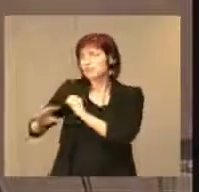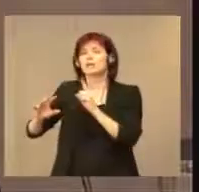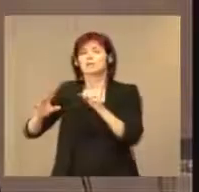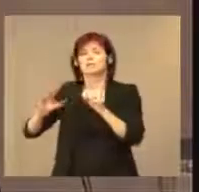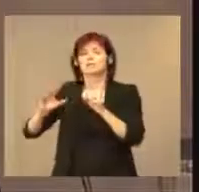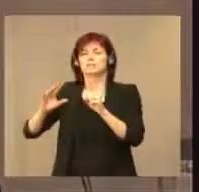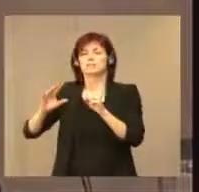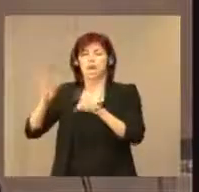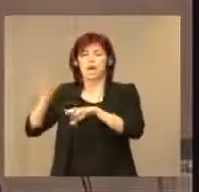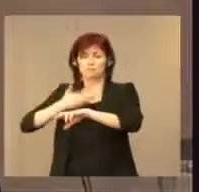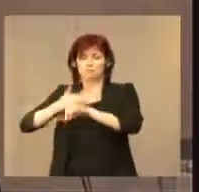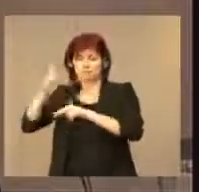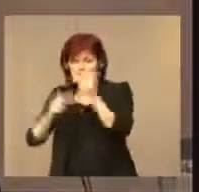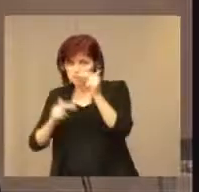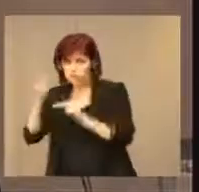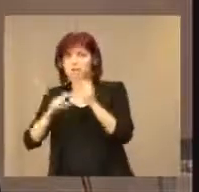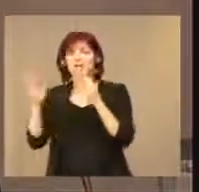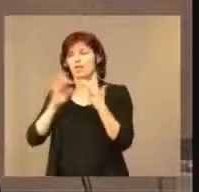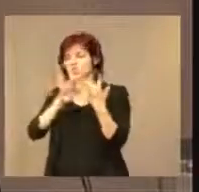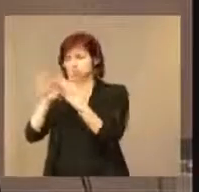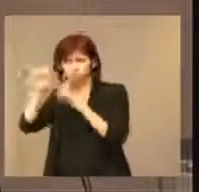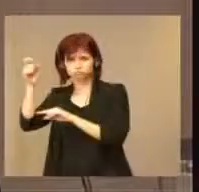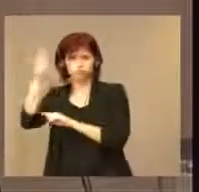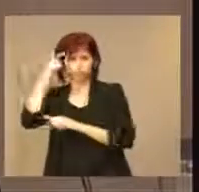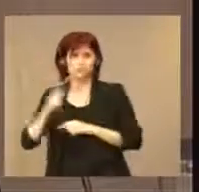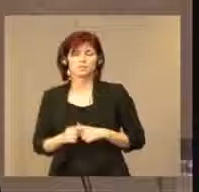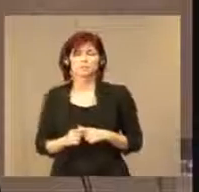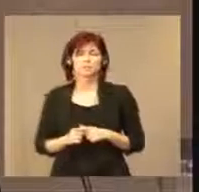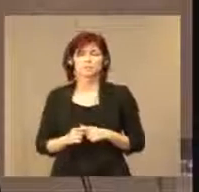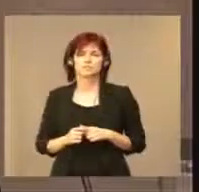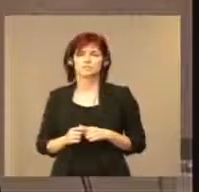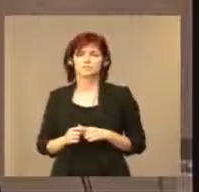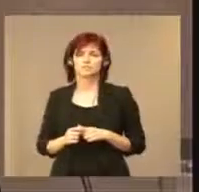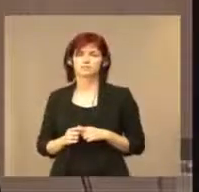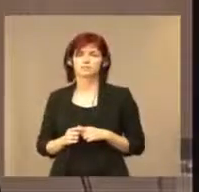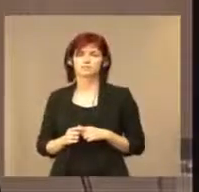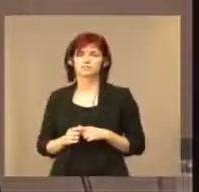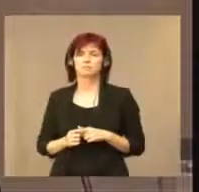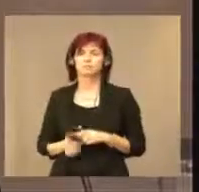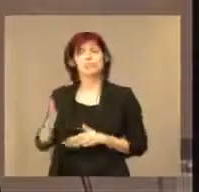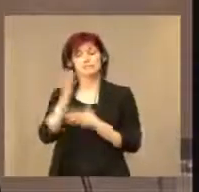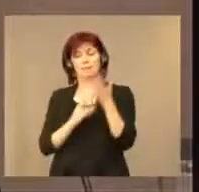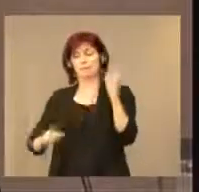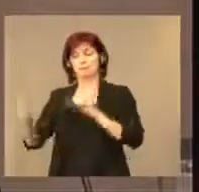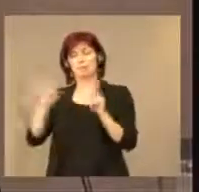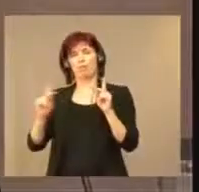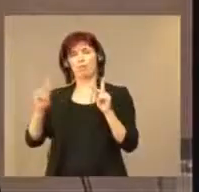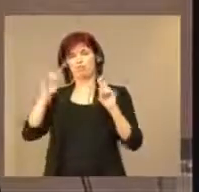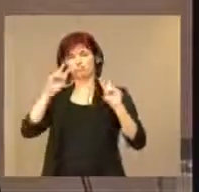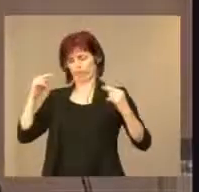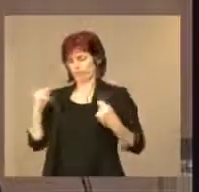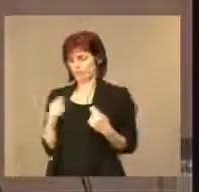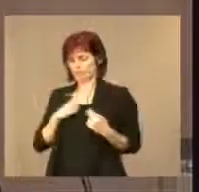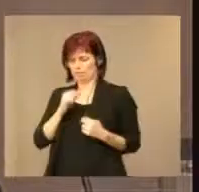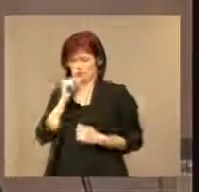exist. Let me leave you with the knowledge that there are several people who do not consider what they have to be a disability.